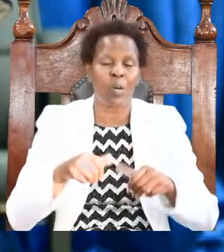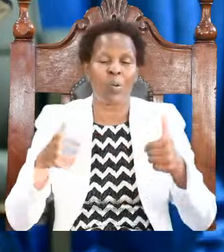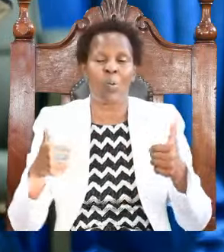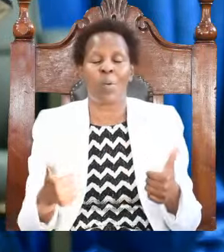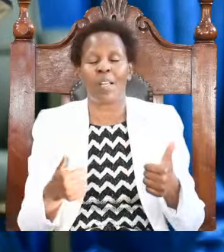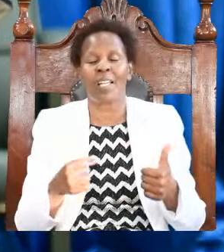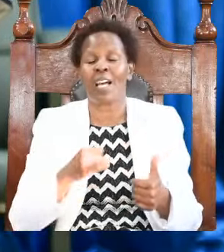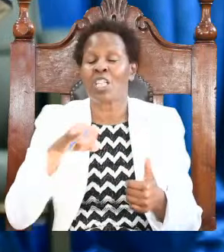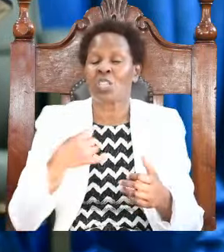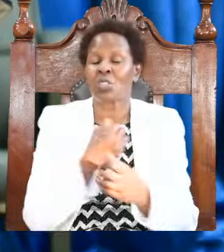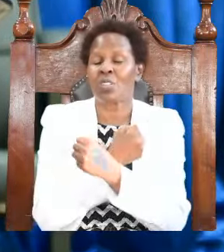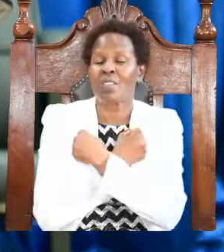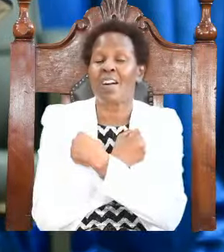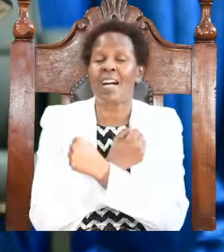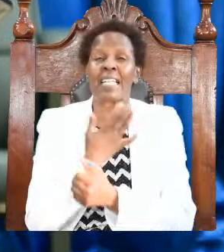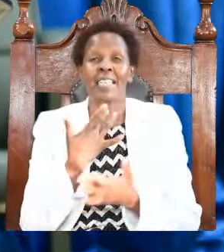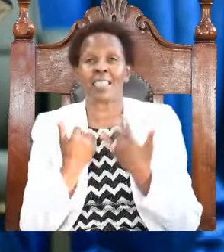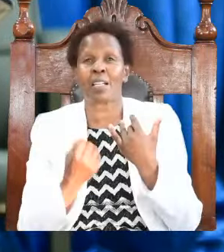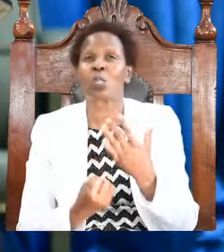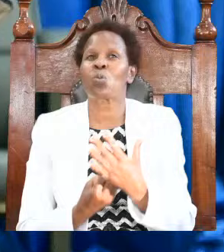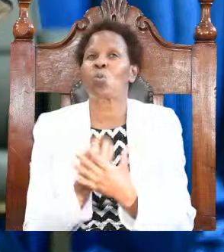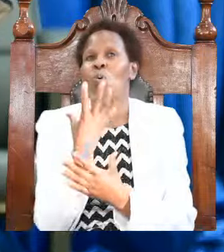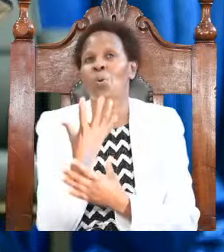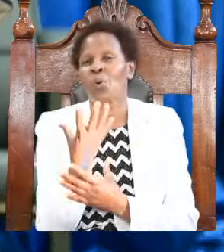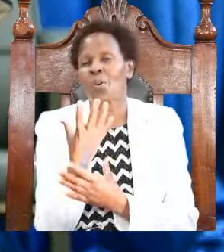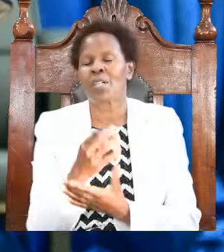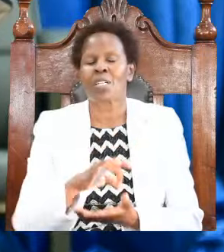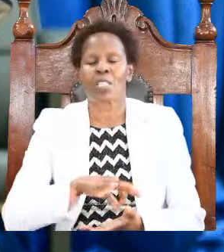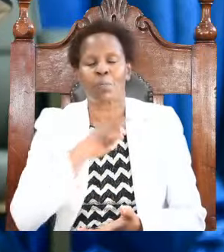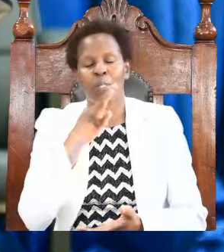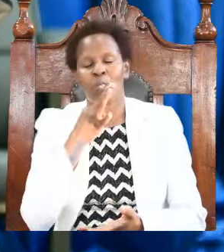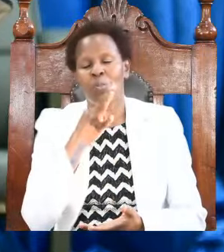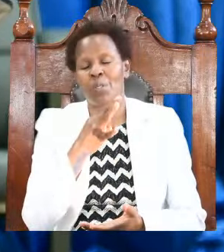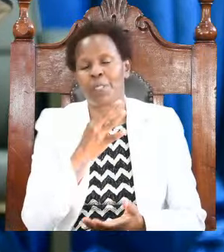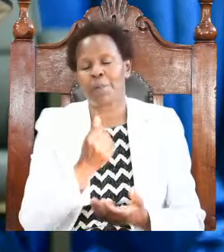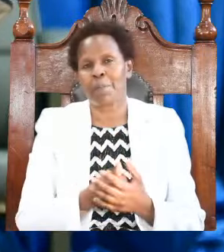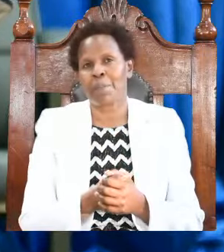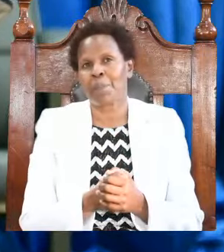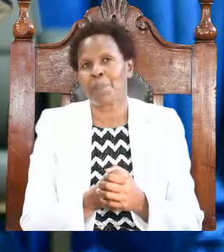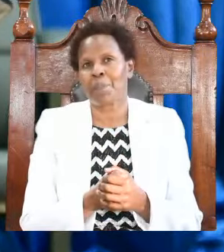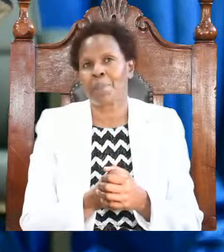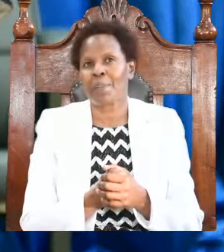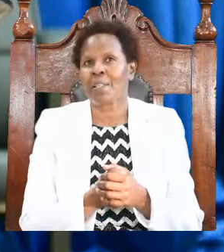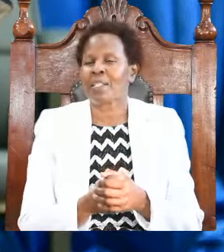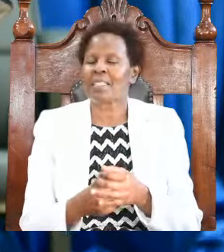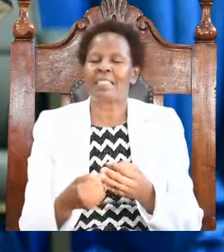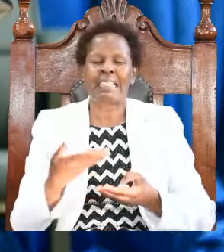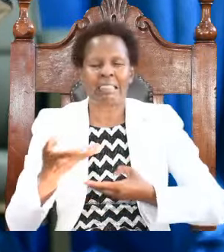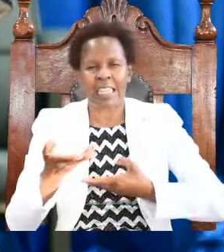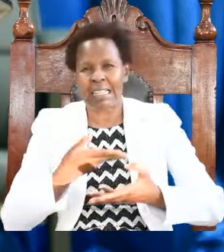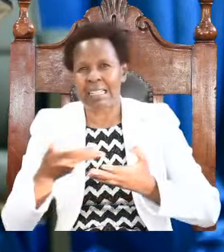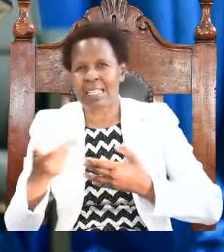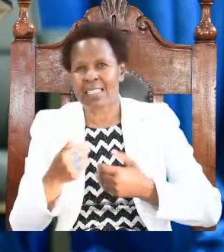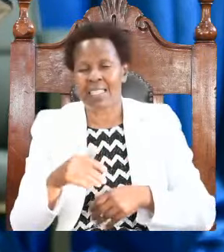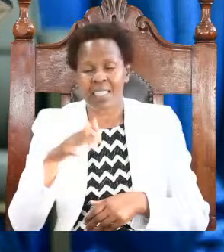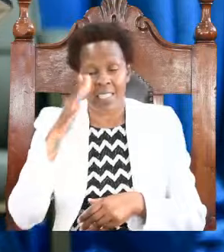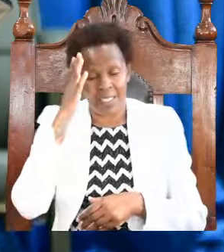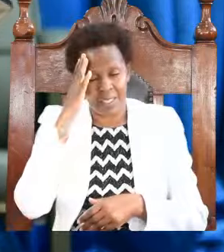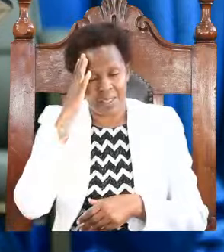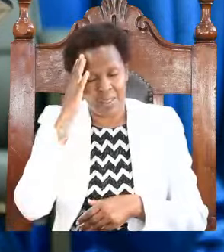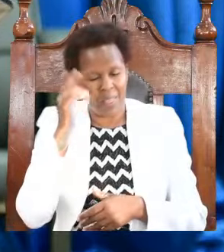a great desire to grow in his spiritual journey. And as they interacted, he realized